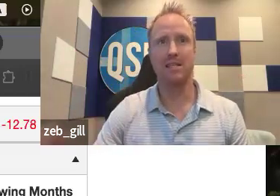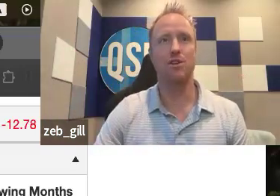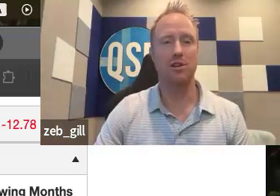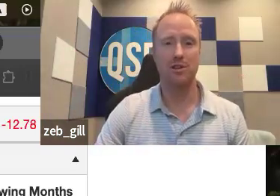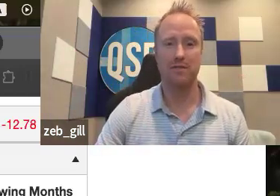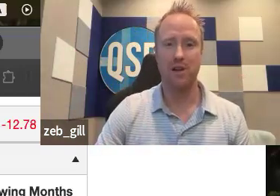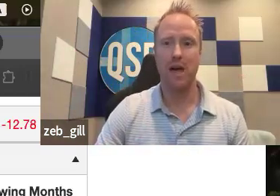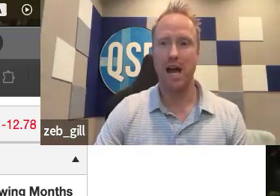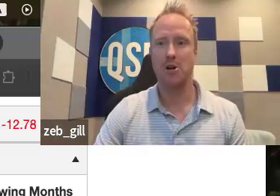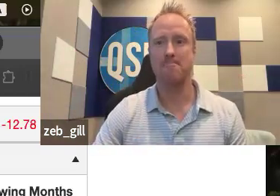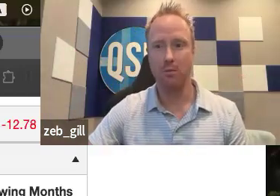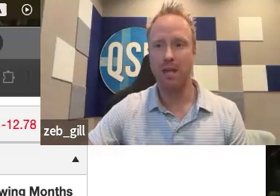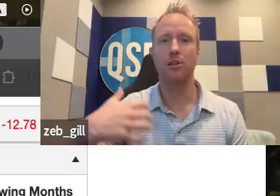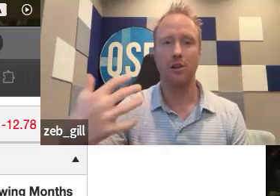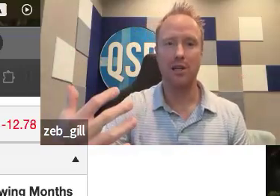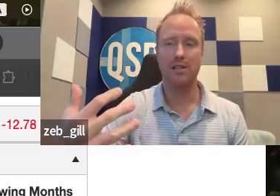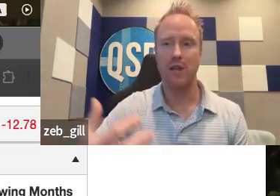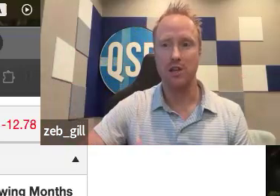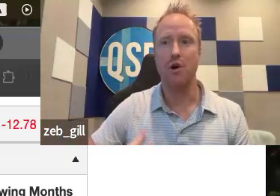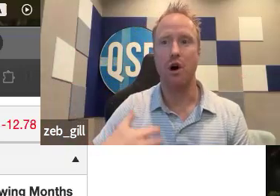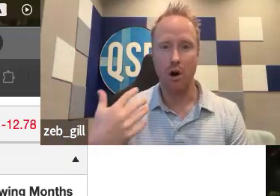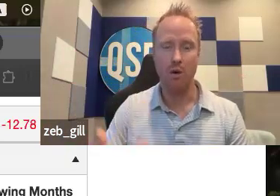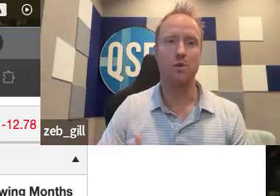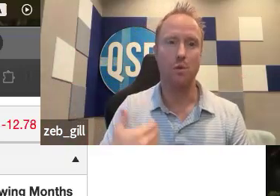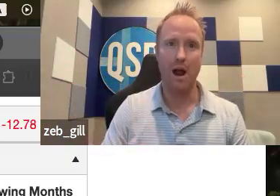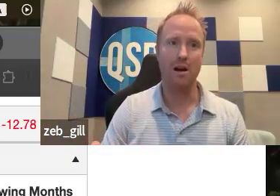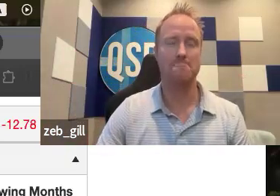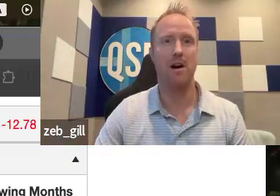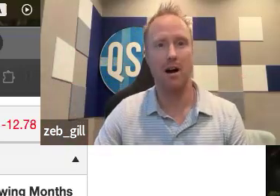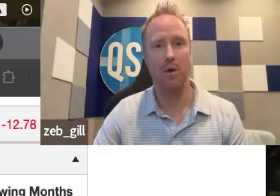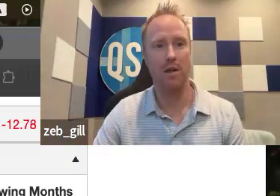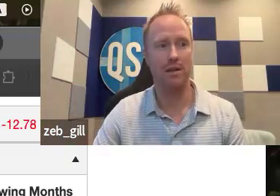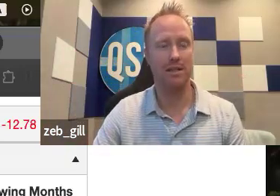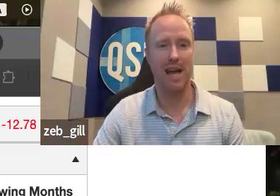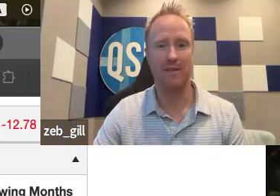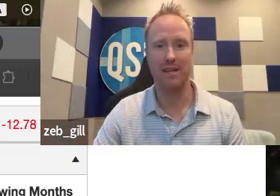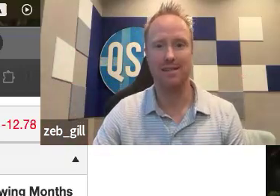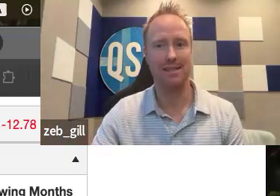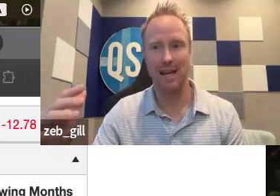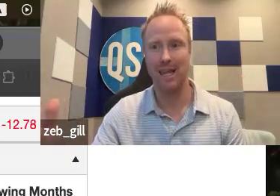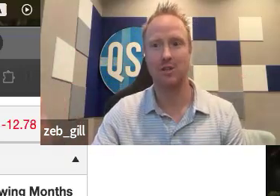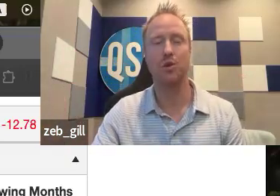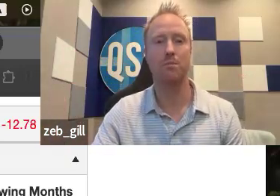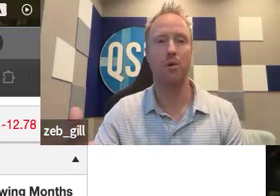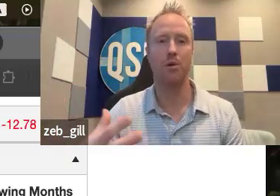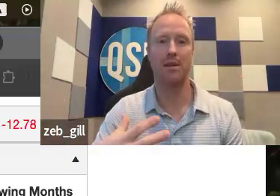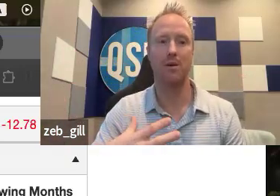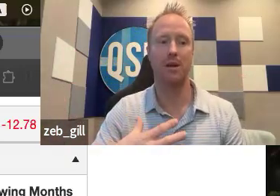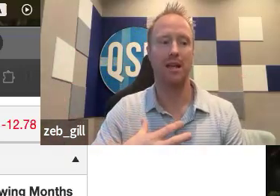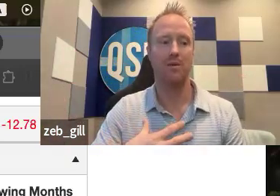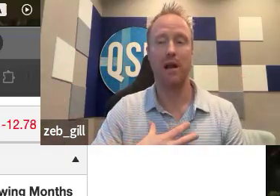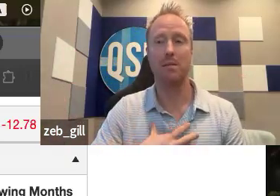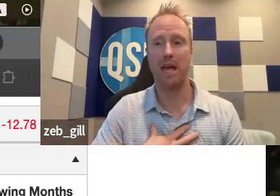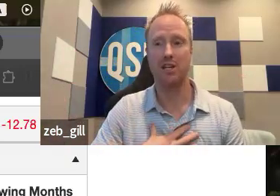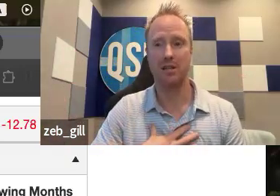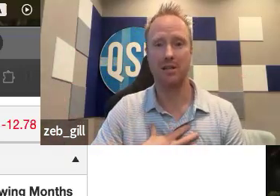management things that you can do to figure that out. You'll get alerted so that you are always aware of where the staff is. Again, it's really important that